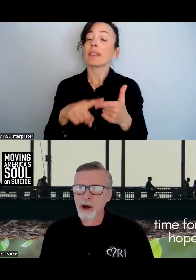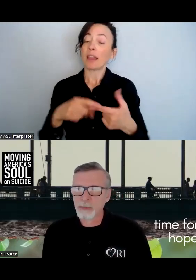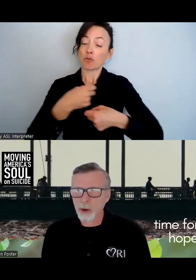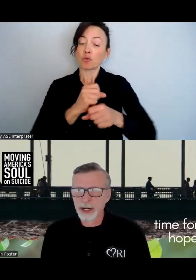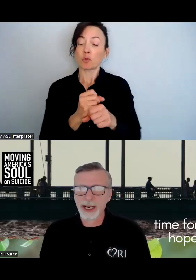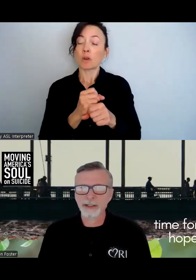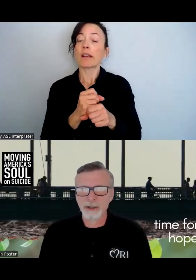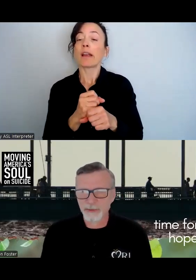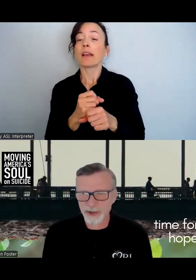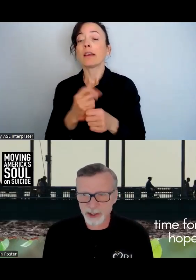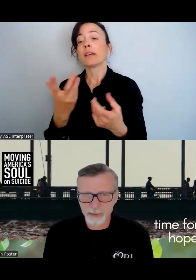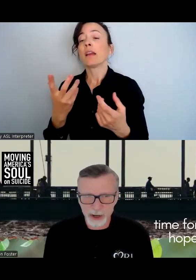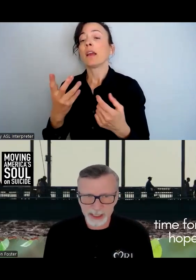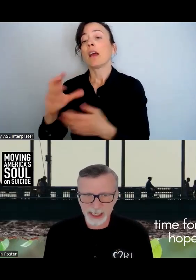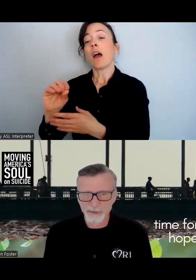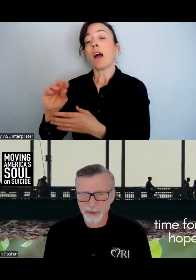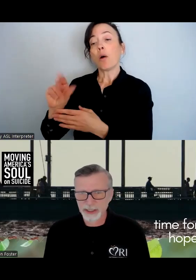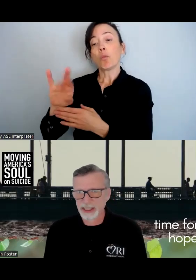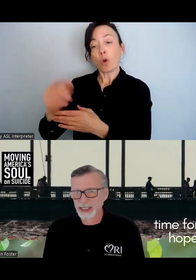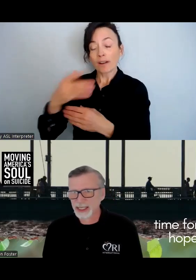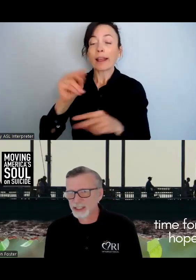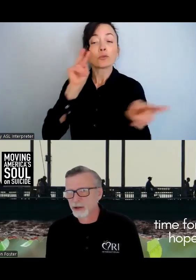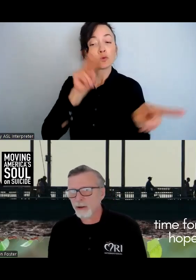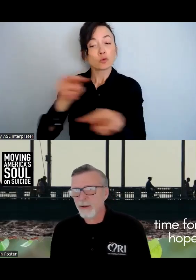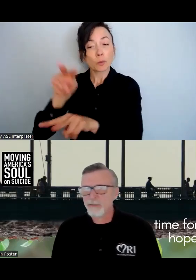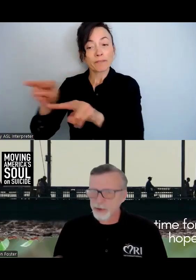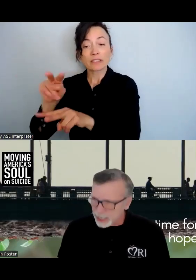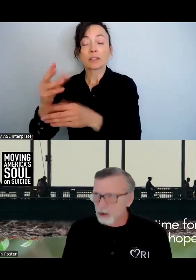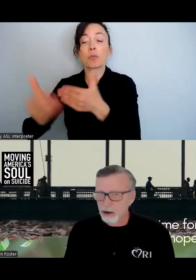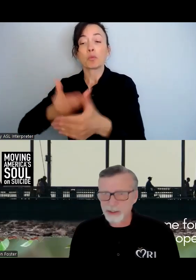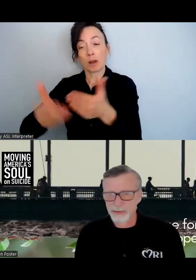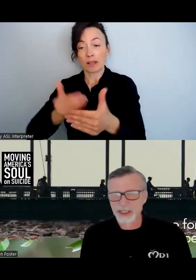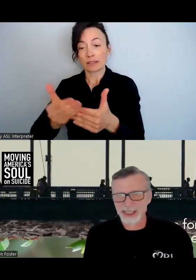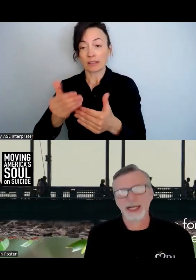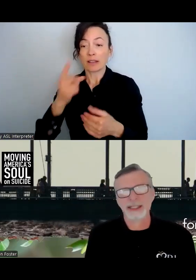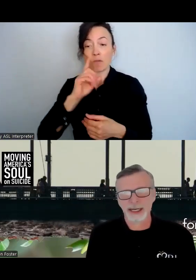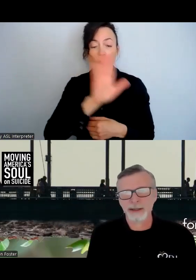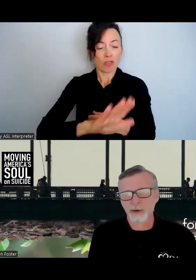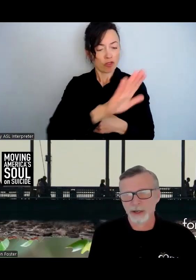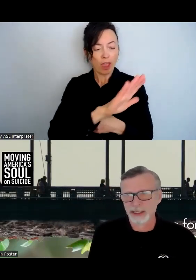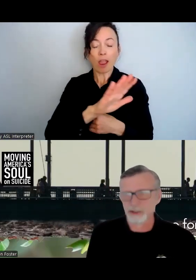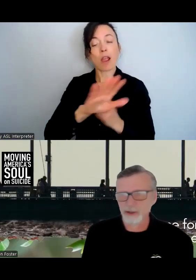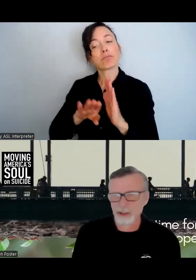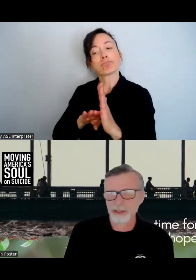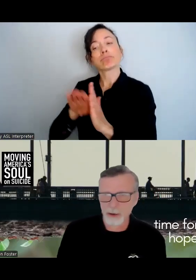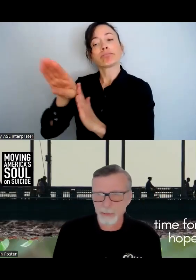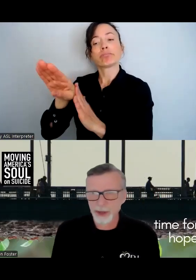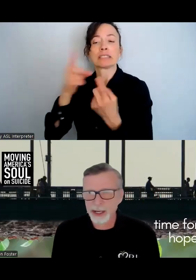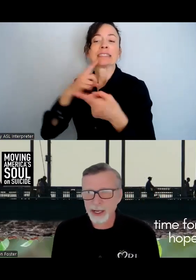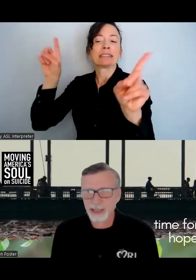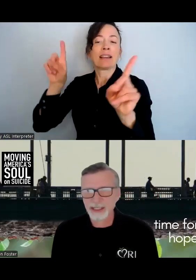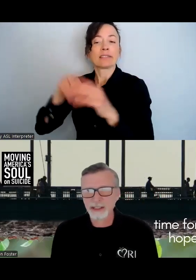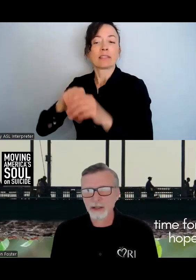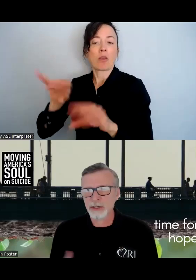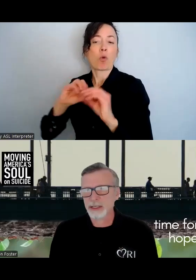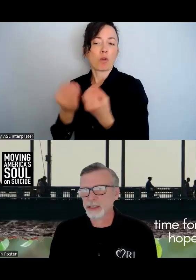robust onboarding and supervision process for peers is essential for their long-term success in the organization also.